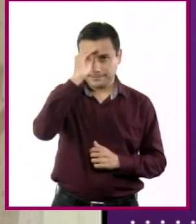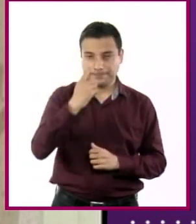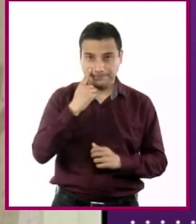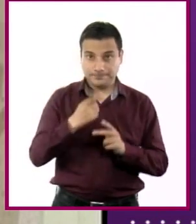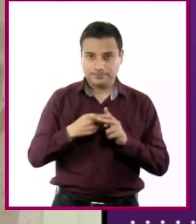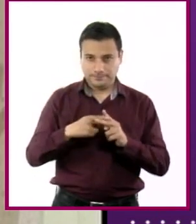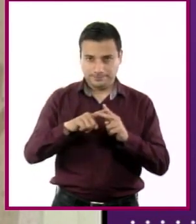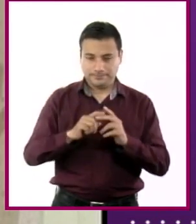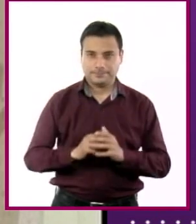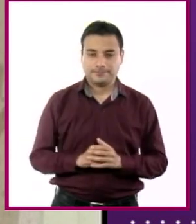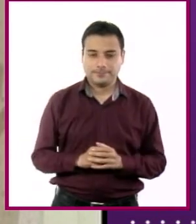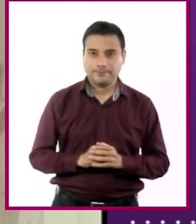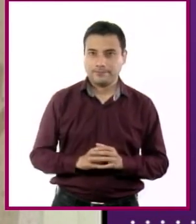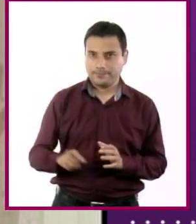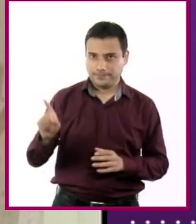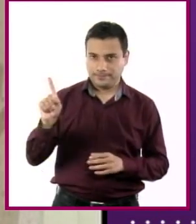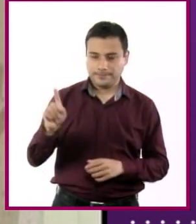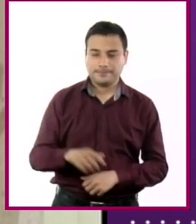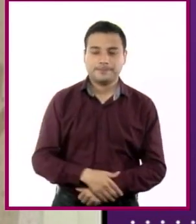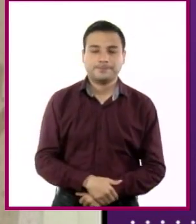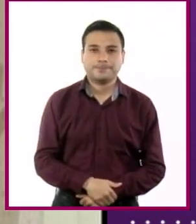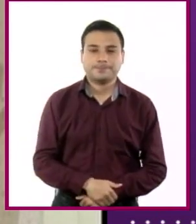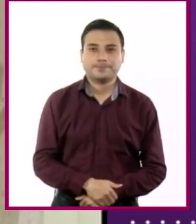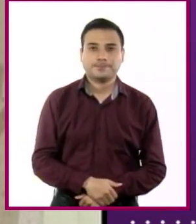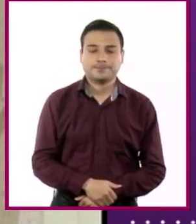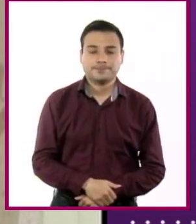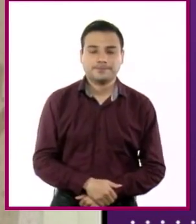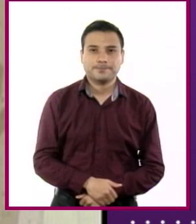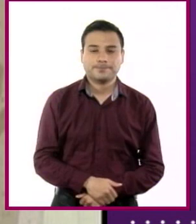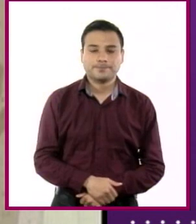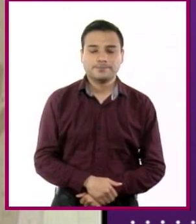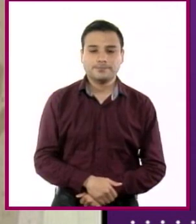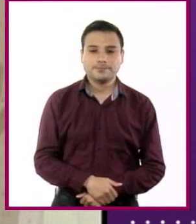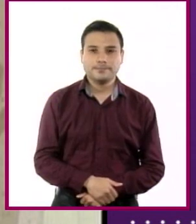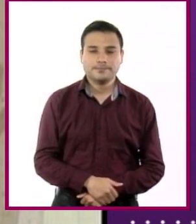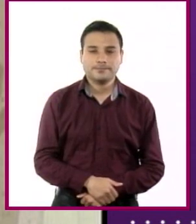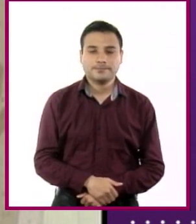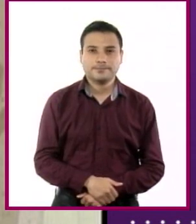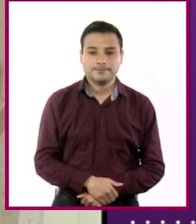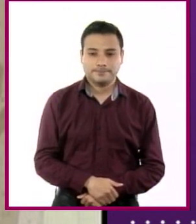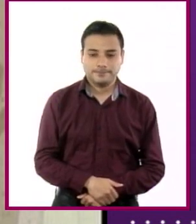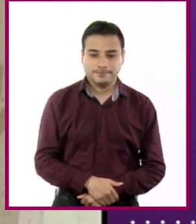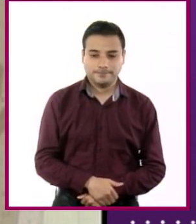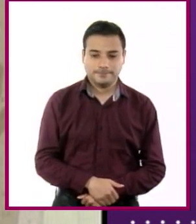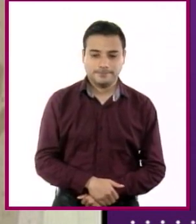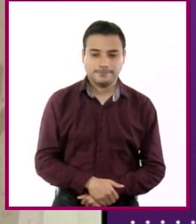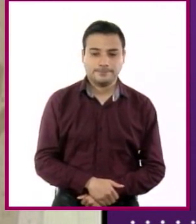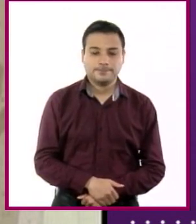Comenzamos. I think go to Guanajuato to visit my grandparents.